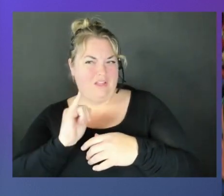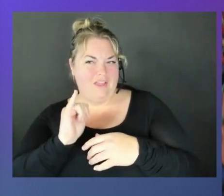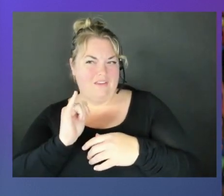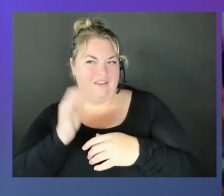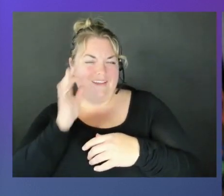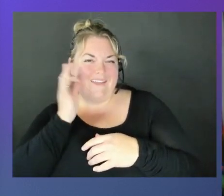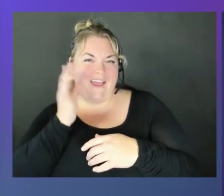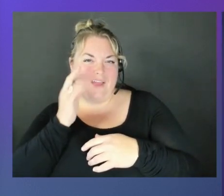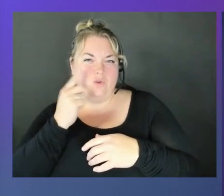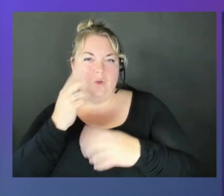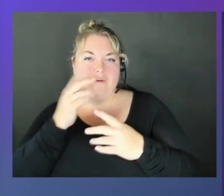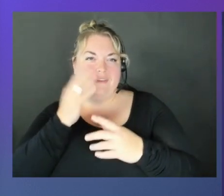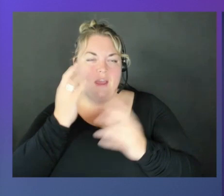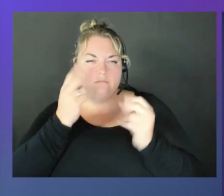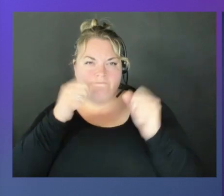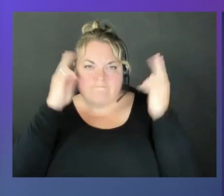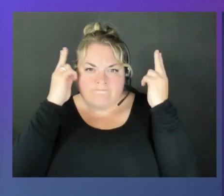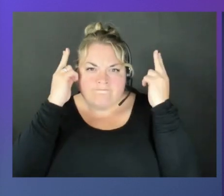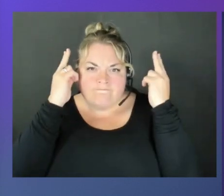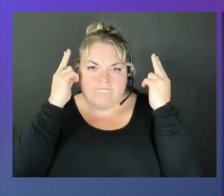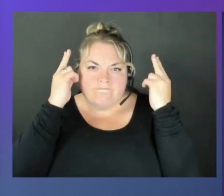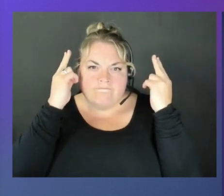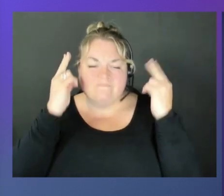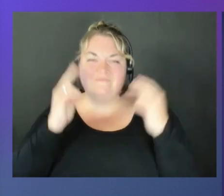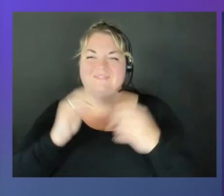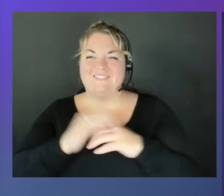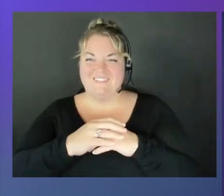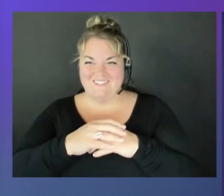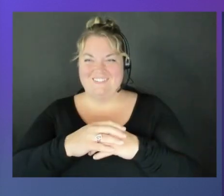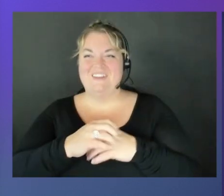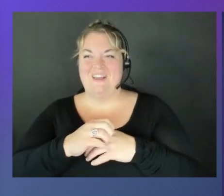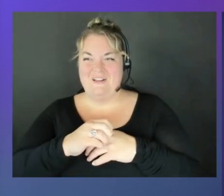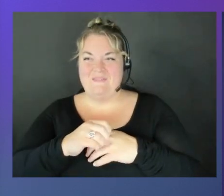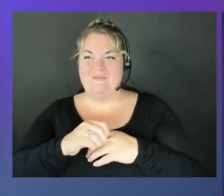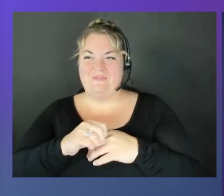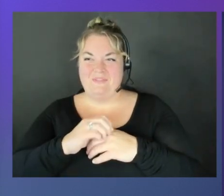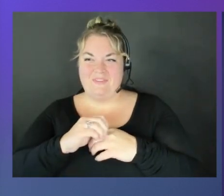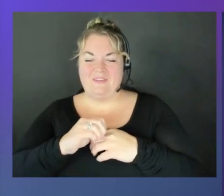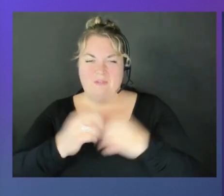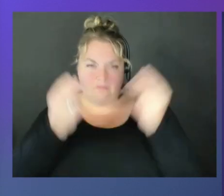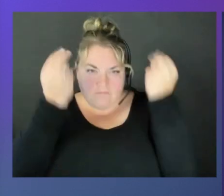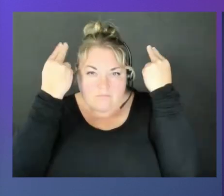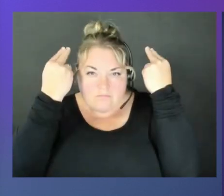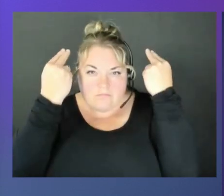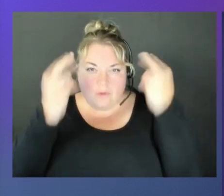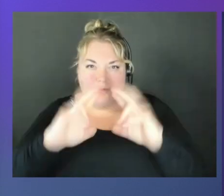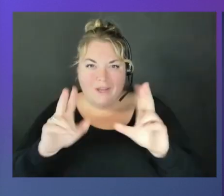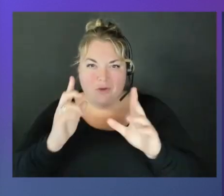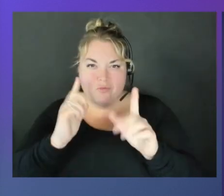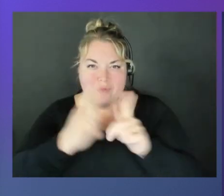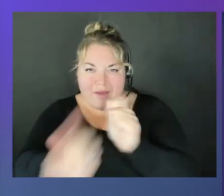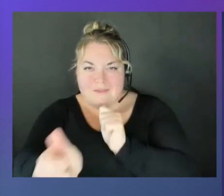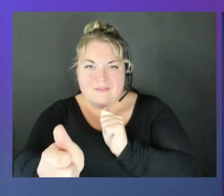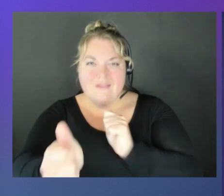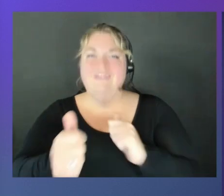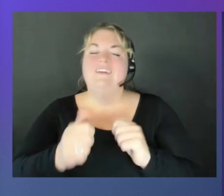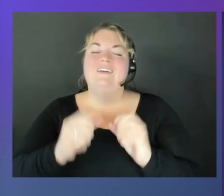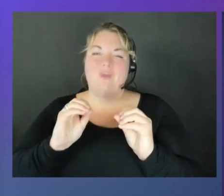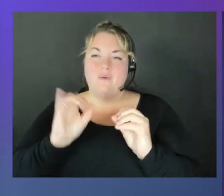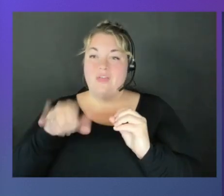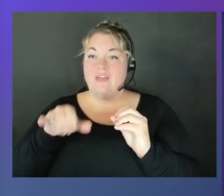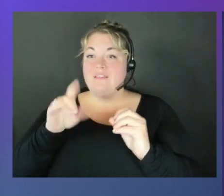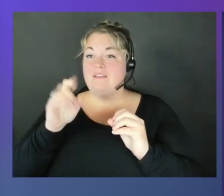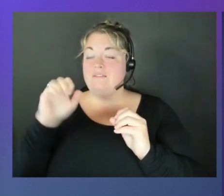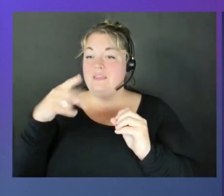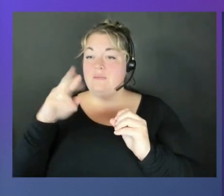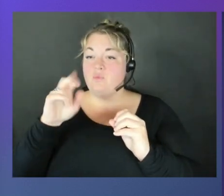cat's disturbed. The ears go back. Yes. So it's like I'm gonna race. So that's DeepRacer Yeah.